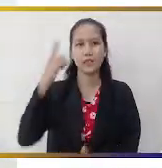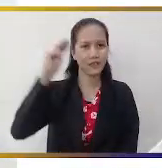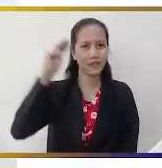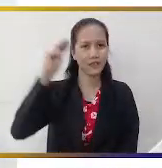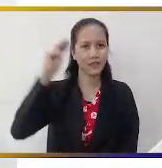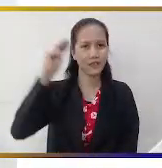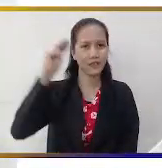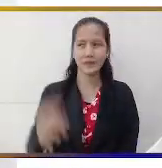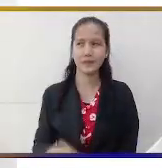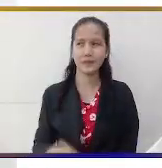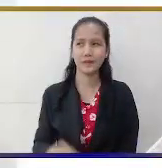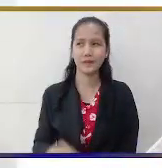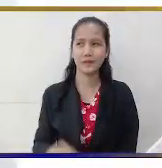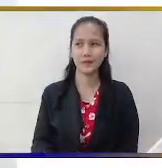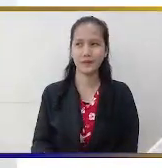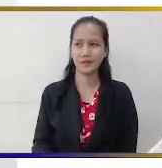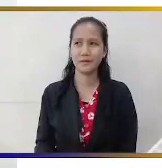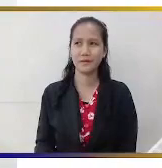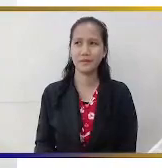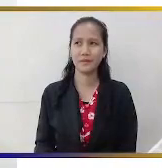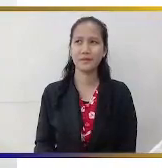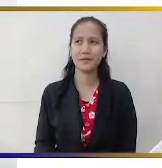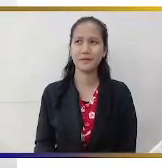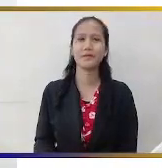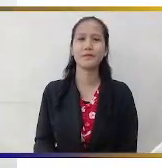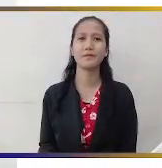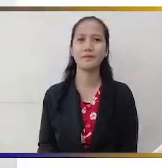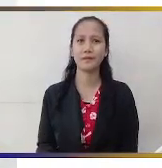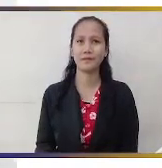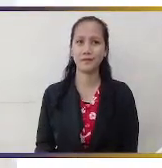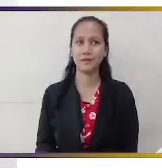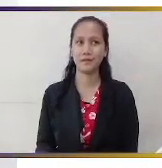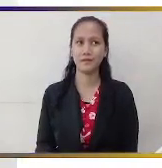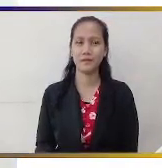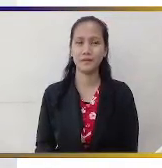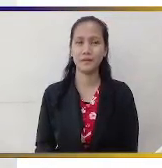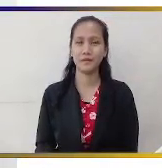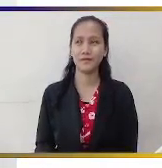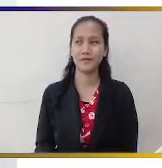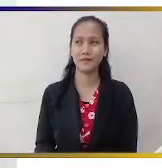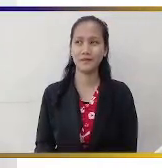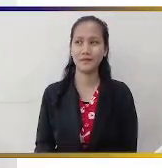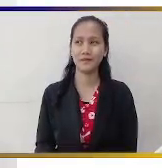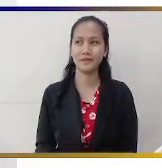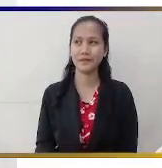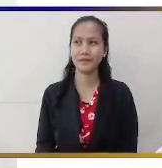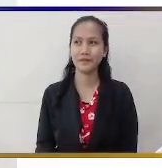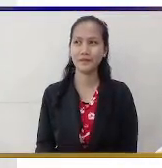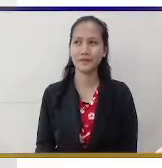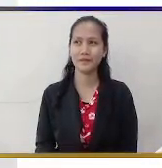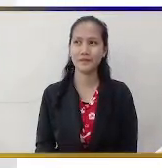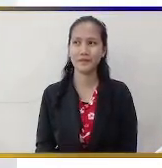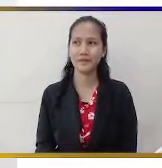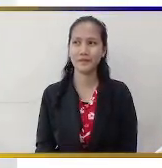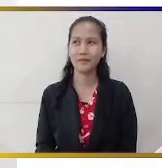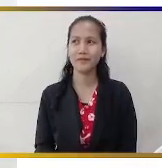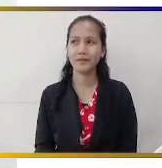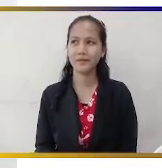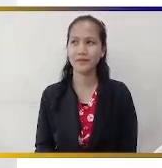saved. And they're witnessing to my grandkids. And the kingdom is being built through